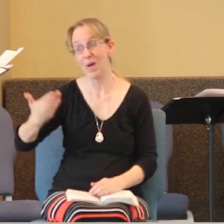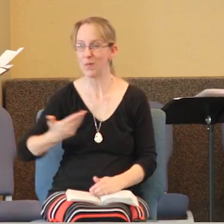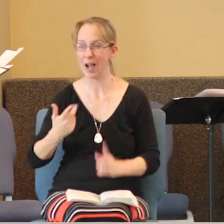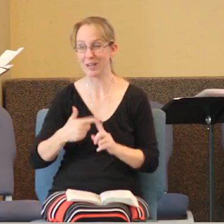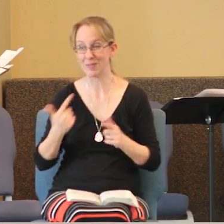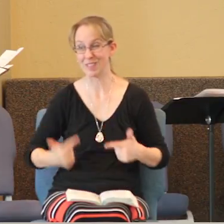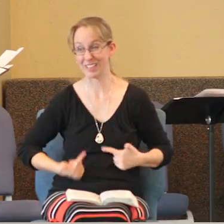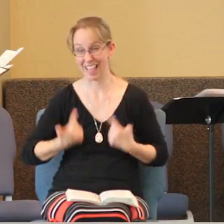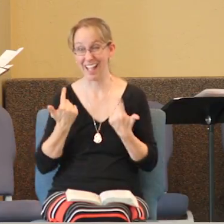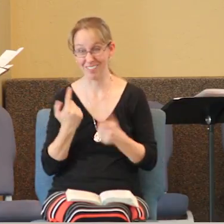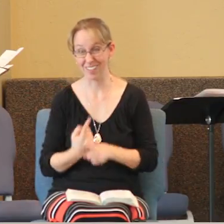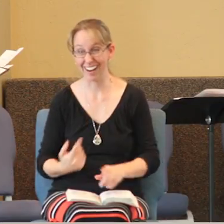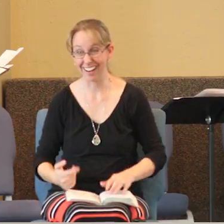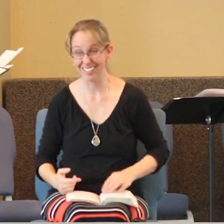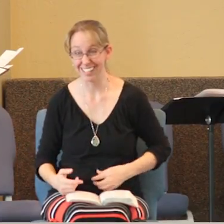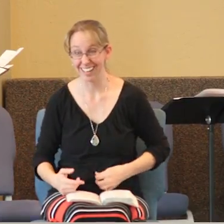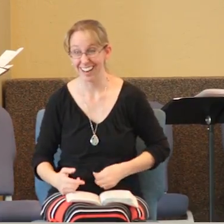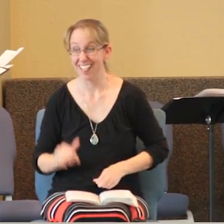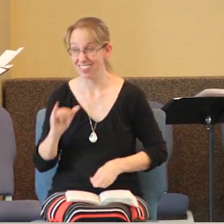Welcome to life.